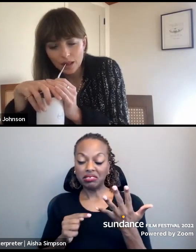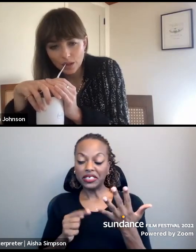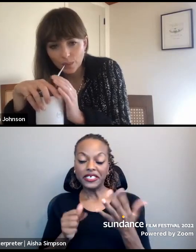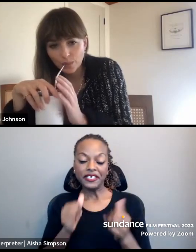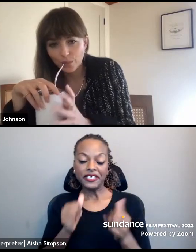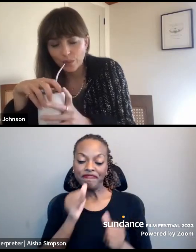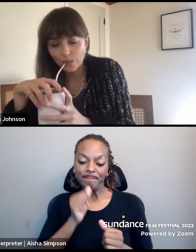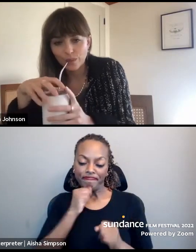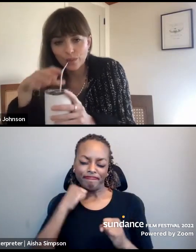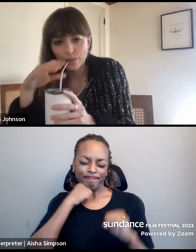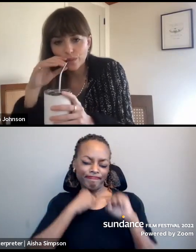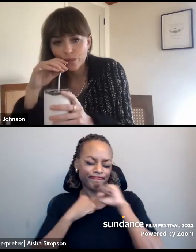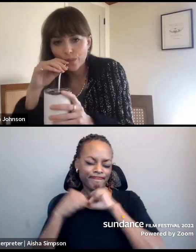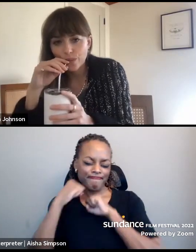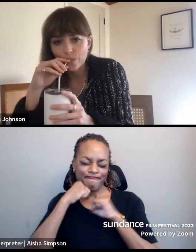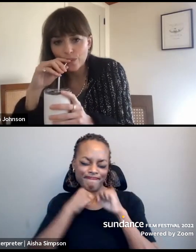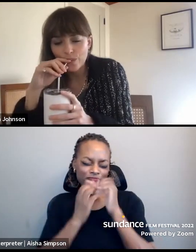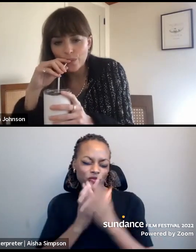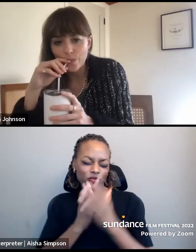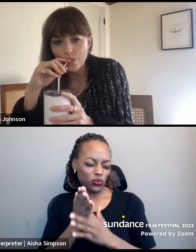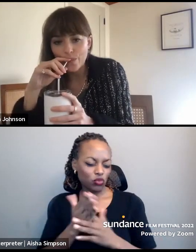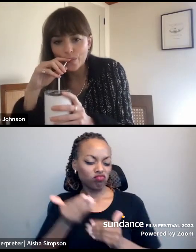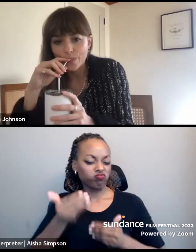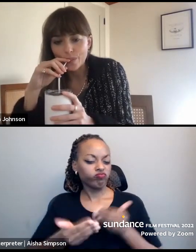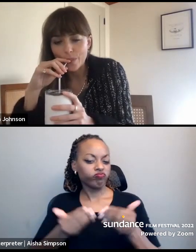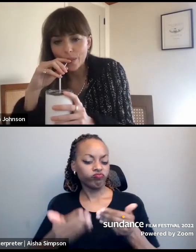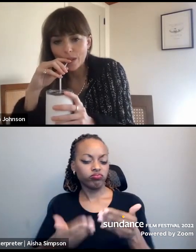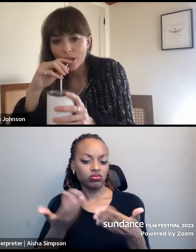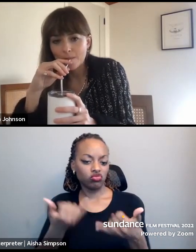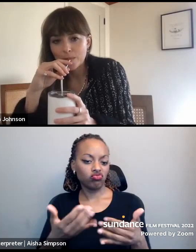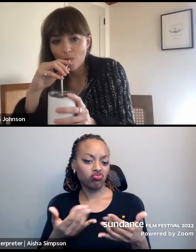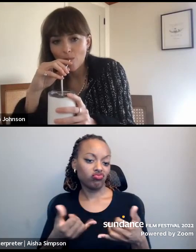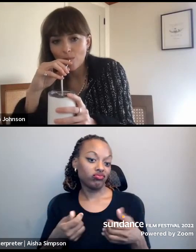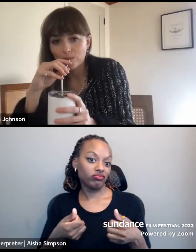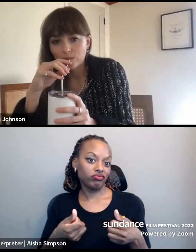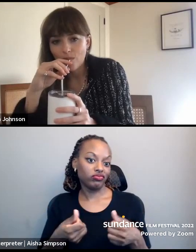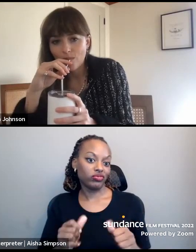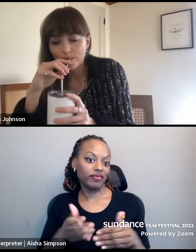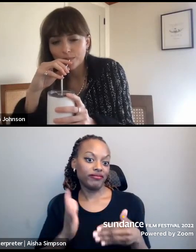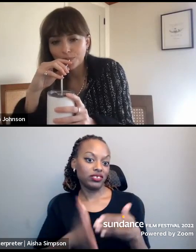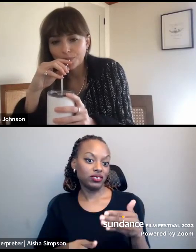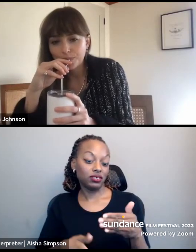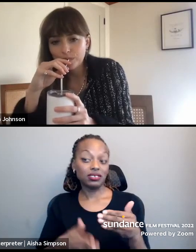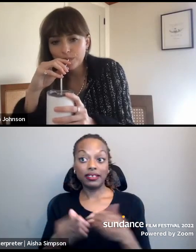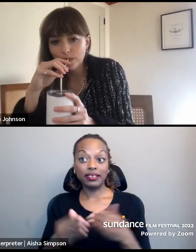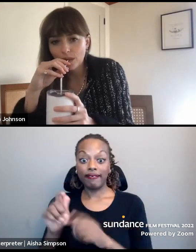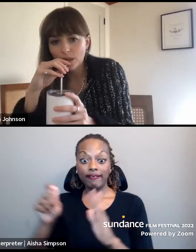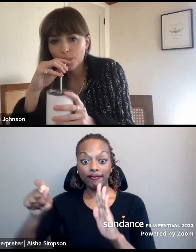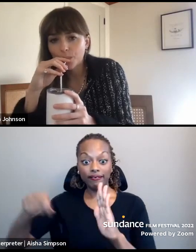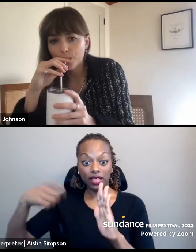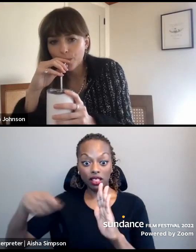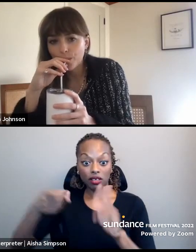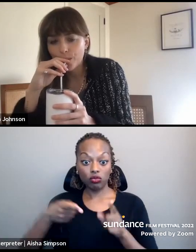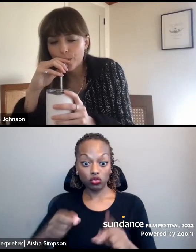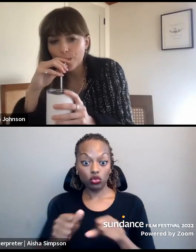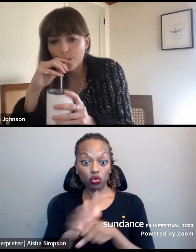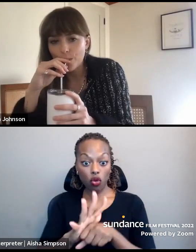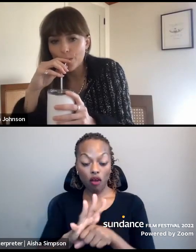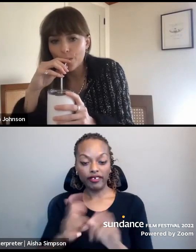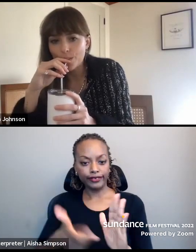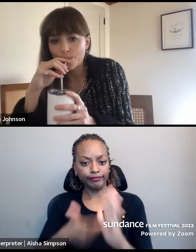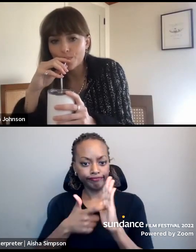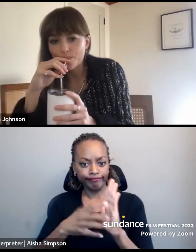and doing what I could to get done. I mean, filming and trying to get stuff done during COVID and all the, mandates and all that stuff, that was just